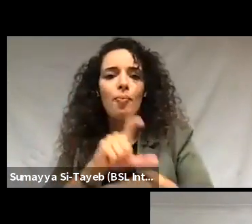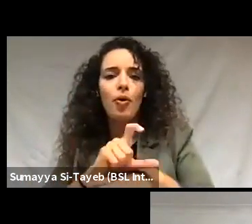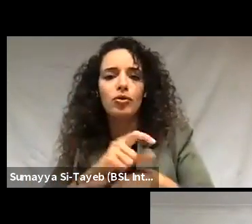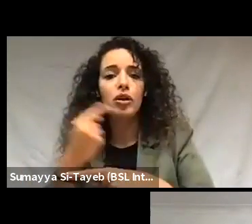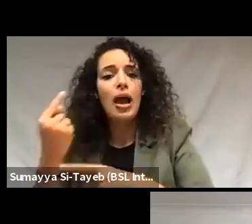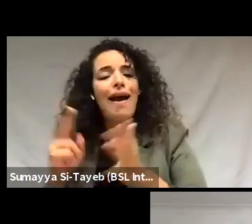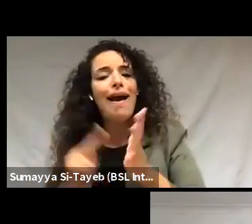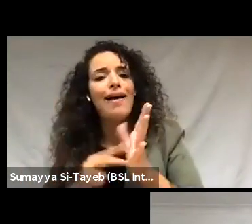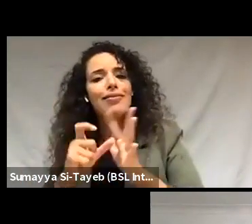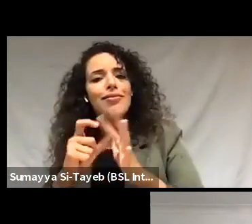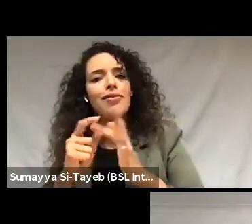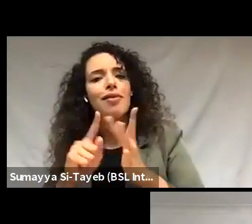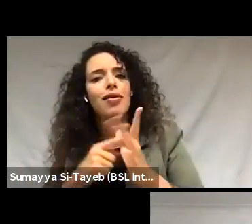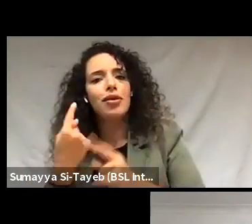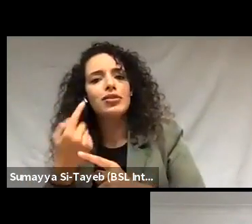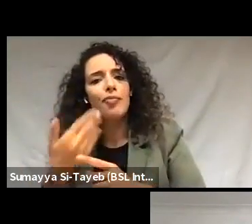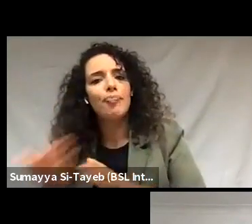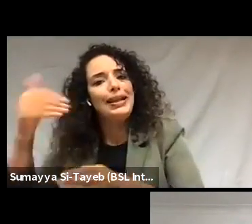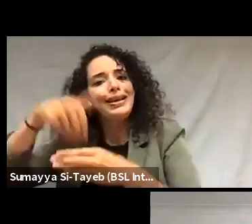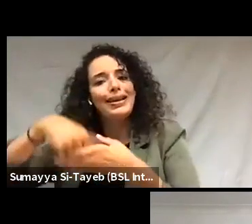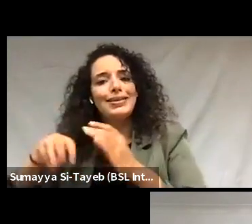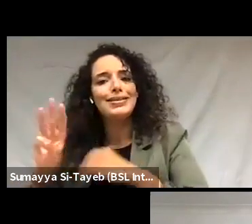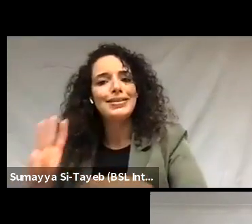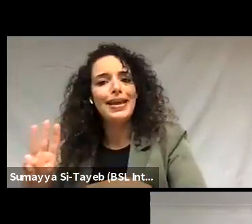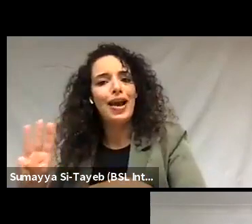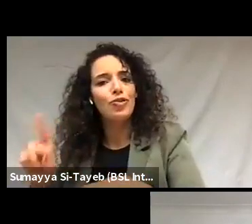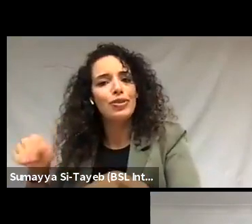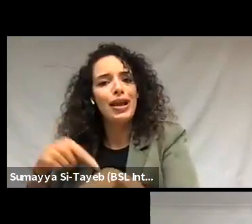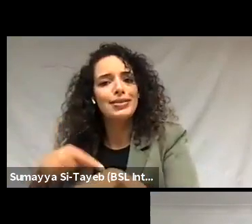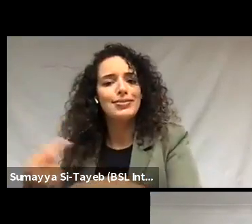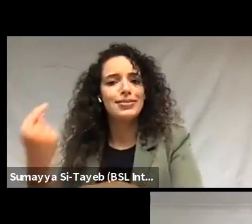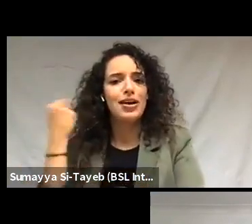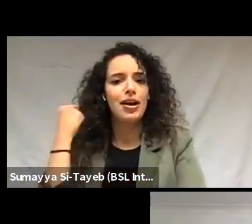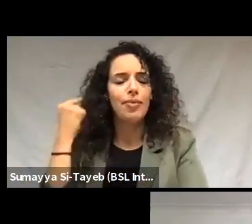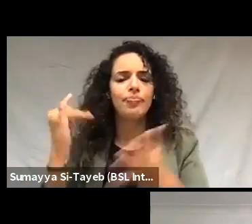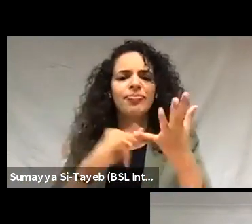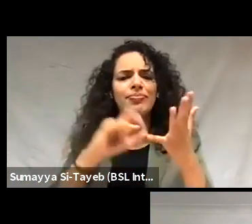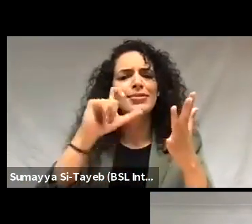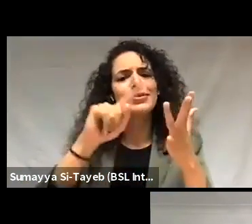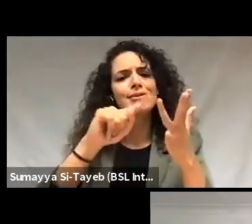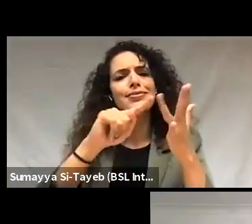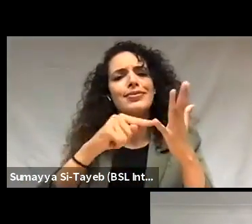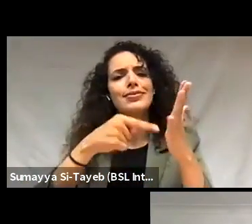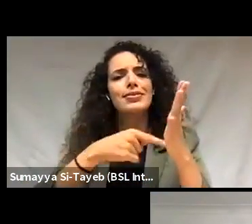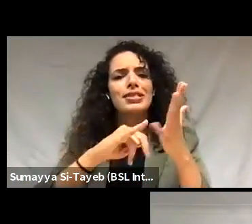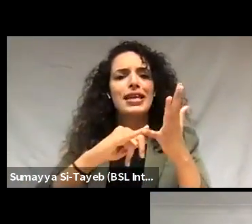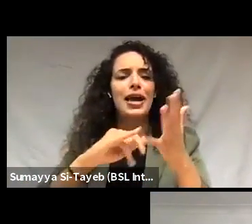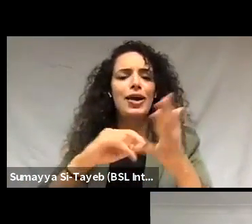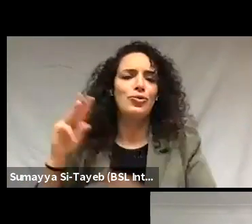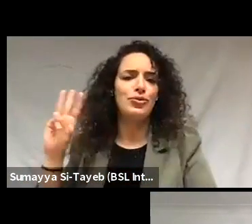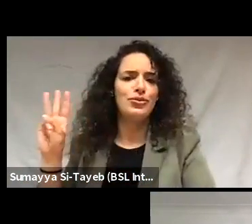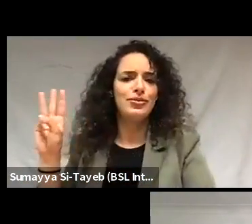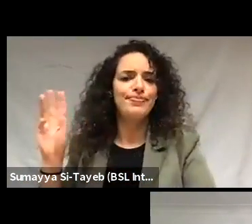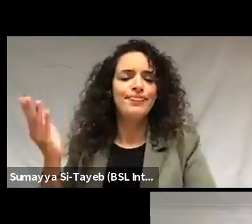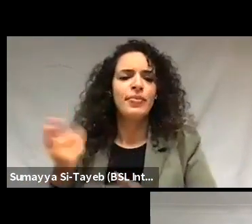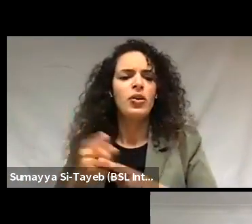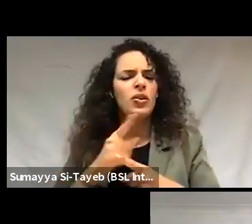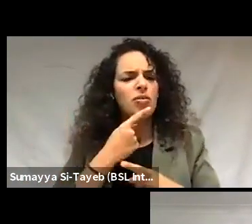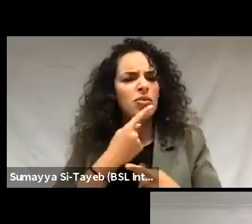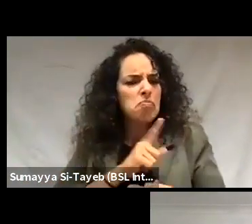time. Sajad, why do you think that a Scouts group would be accused of extremism?